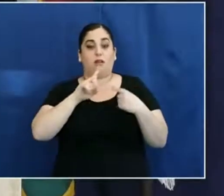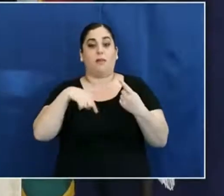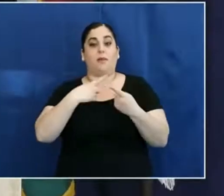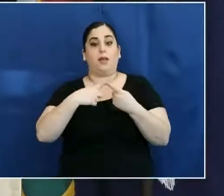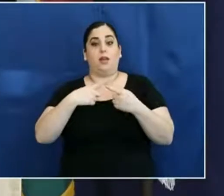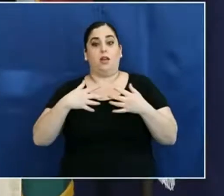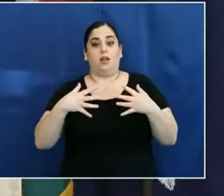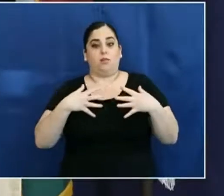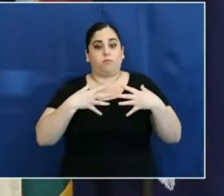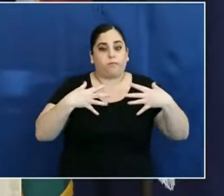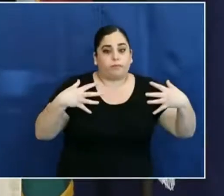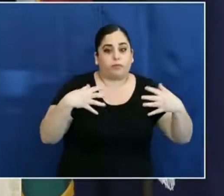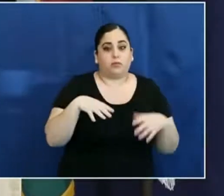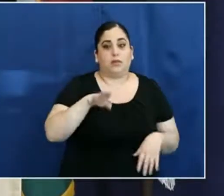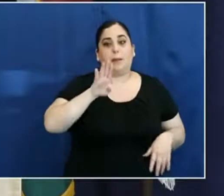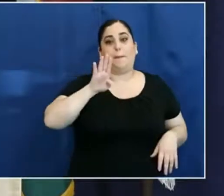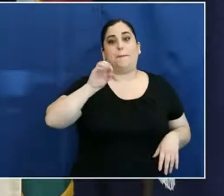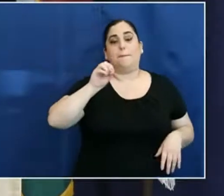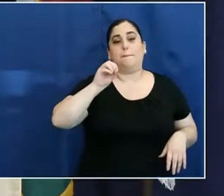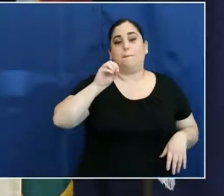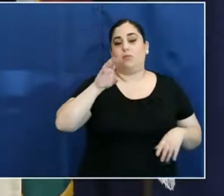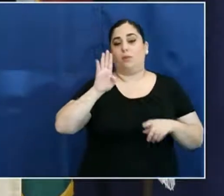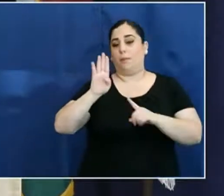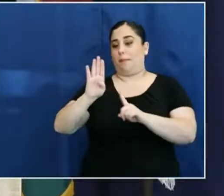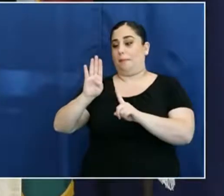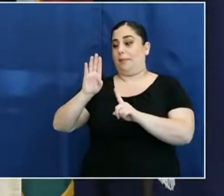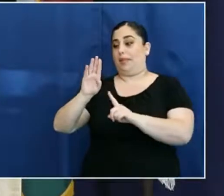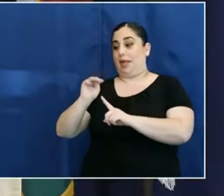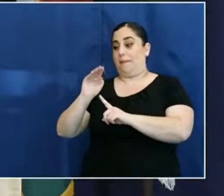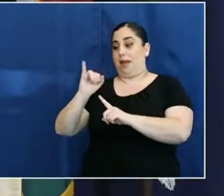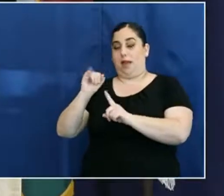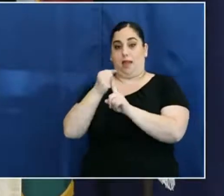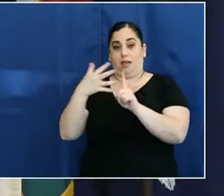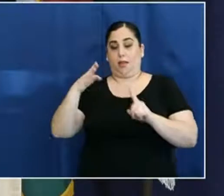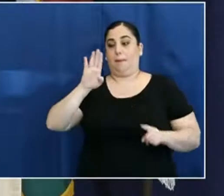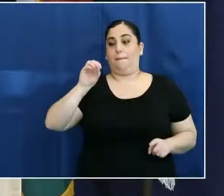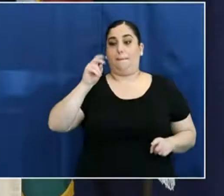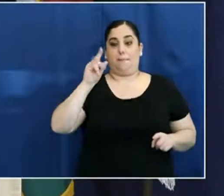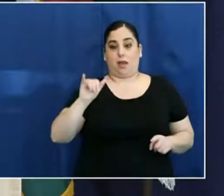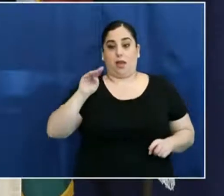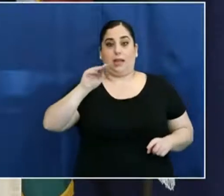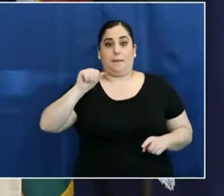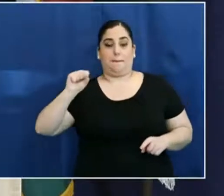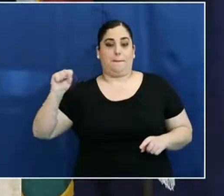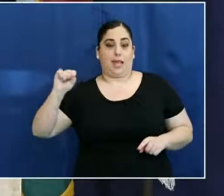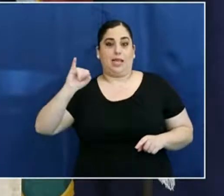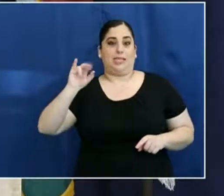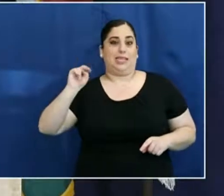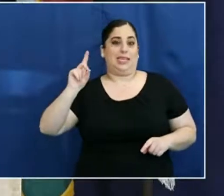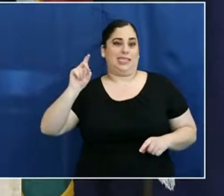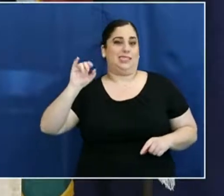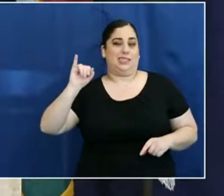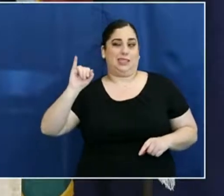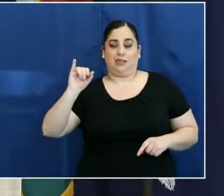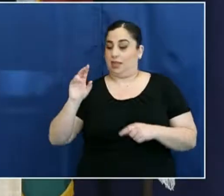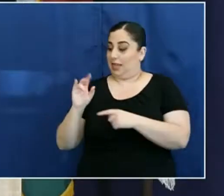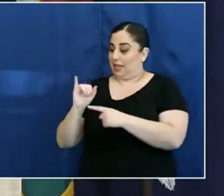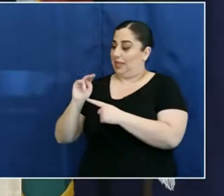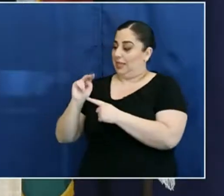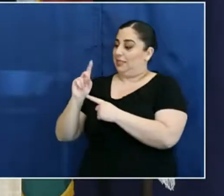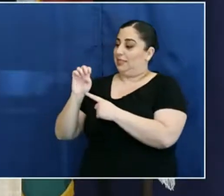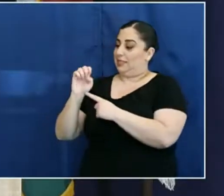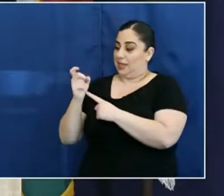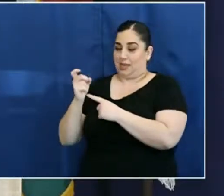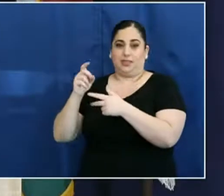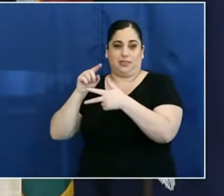greater. San Diego's is 25 or greater. Reached out to the county earlier today and asked for some statistics on our